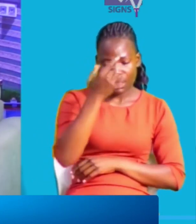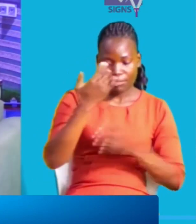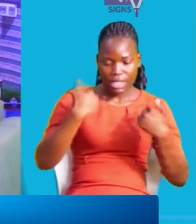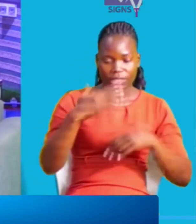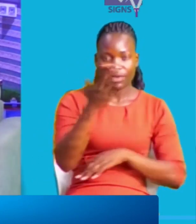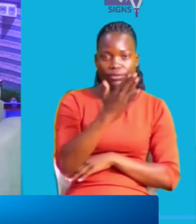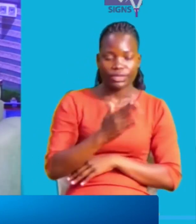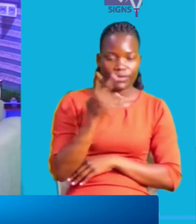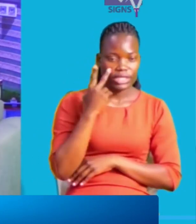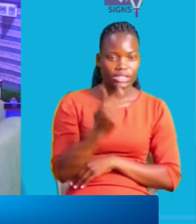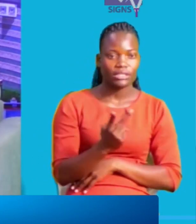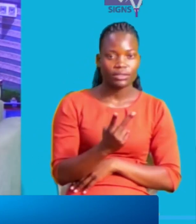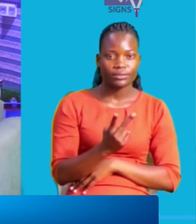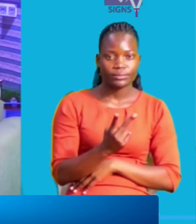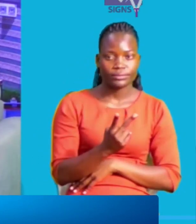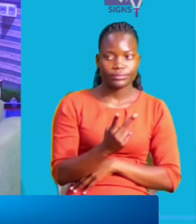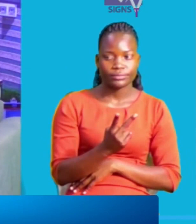seen